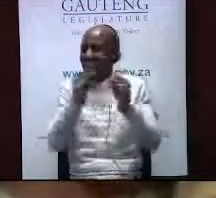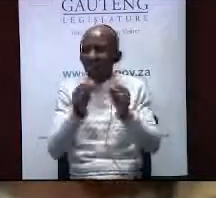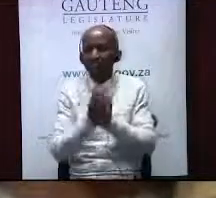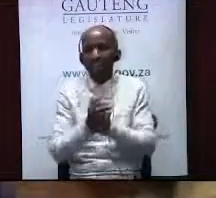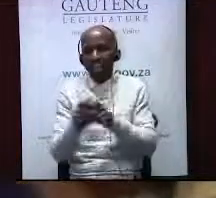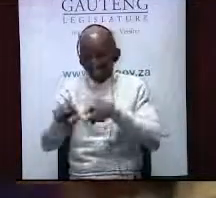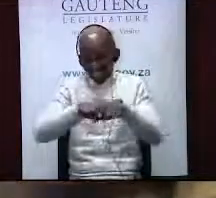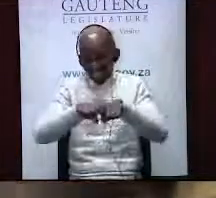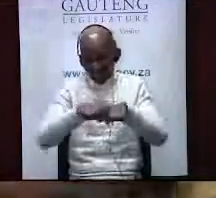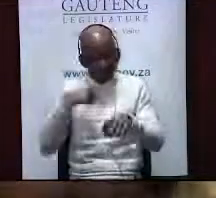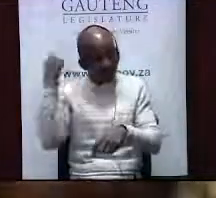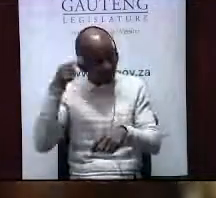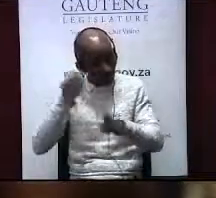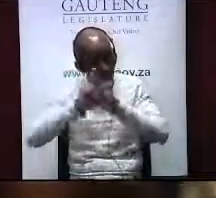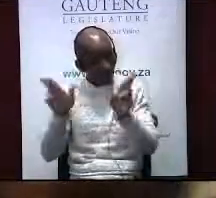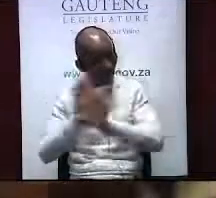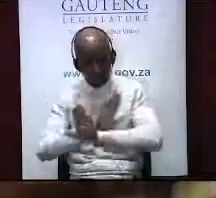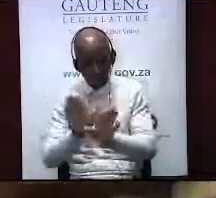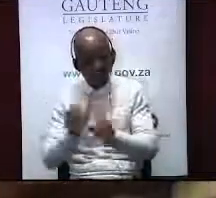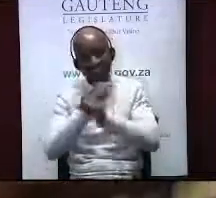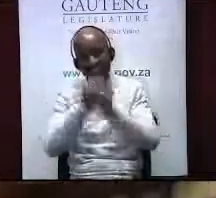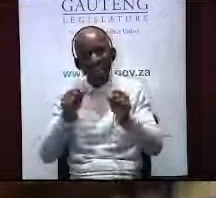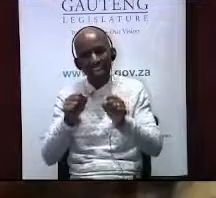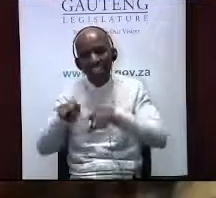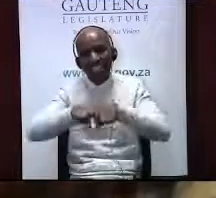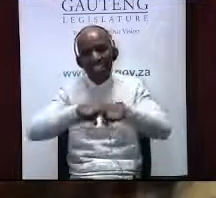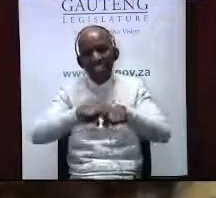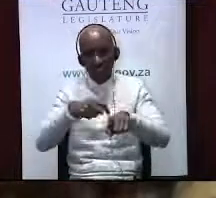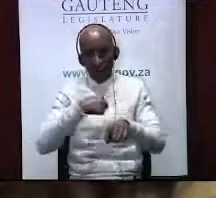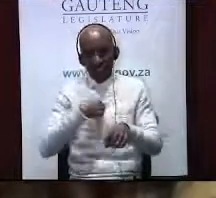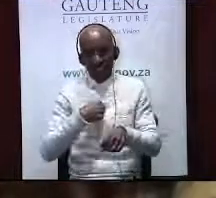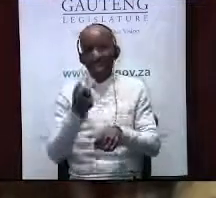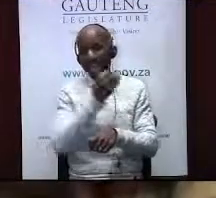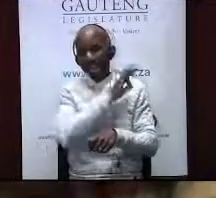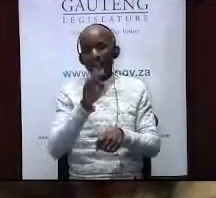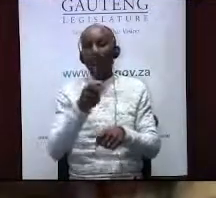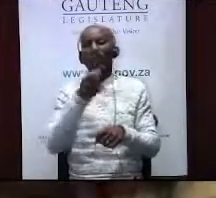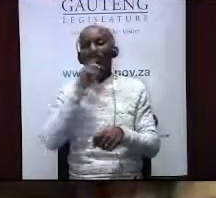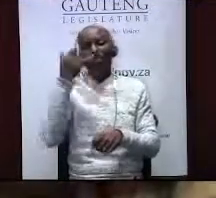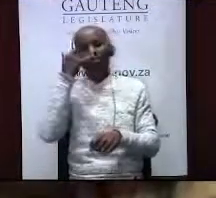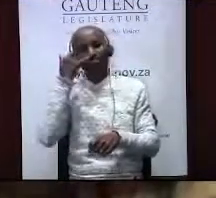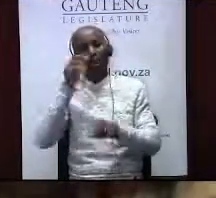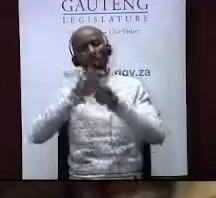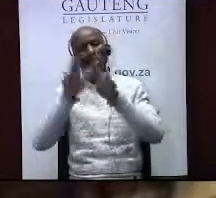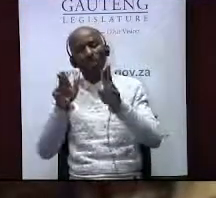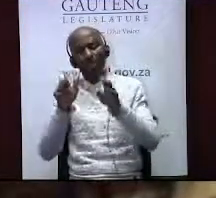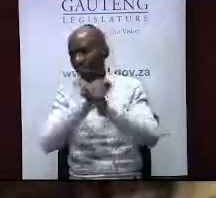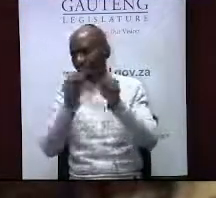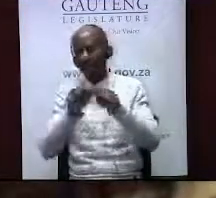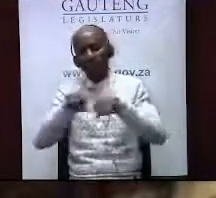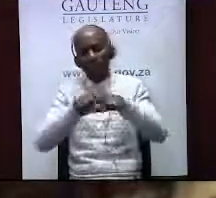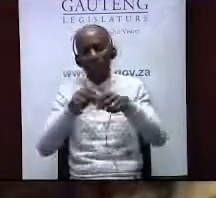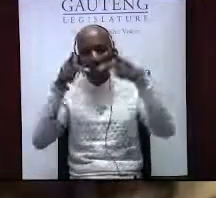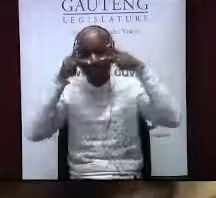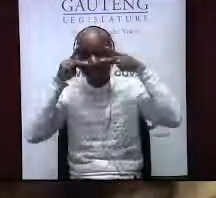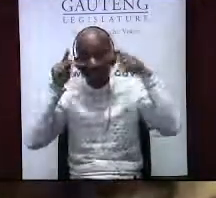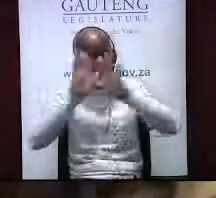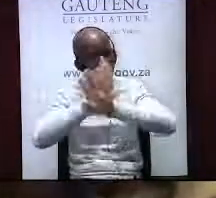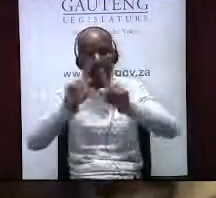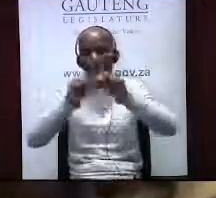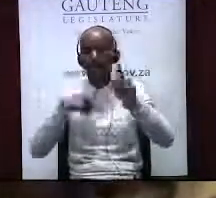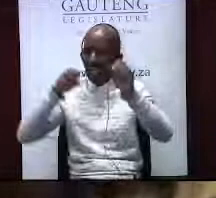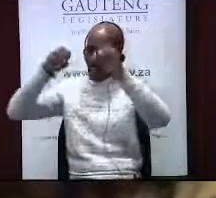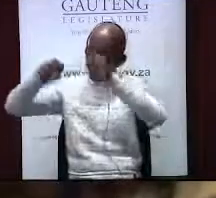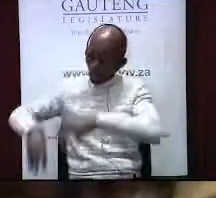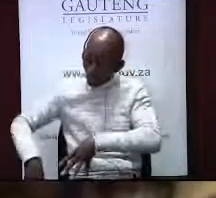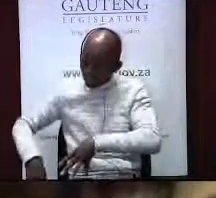gore ke a tsenwa or not. Haka testiwa gore ke dirisa di drugs. Haka testiwa gore I'm a prostitute. But I